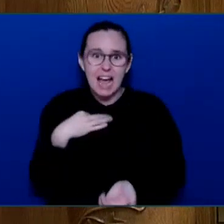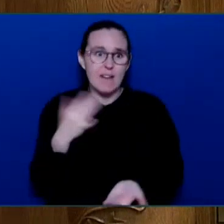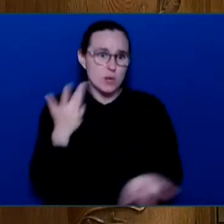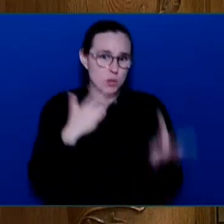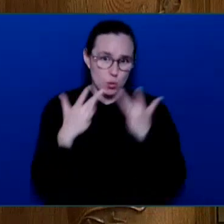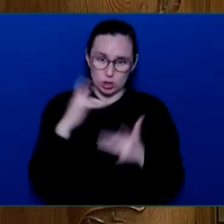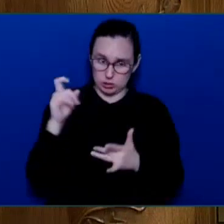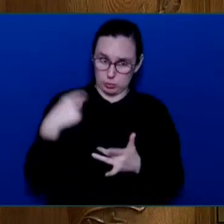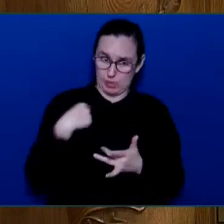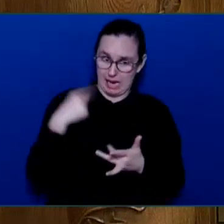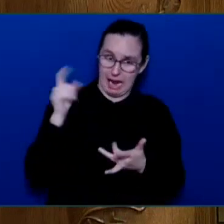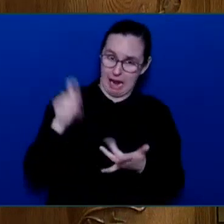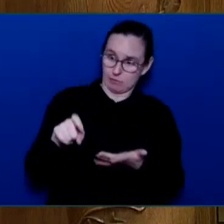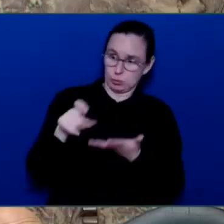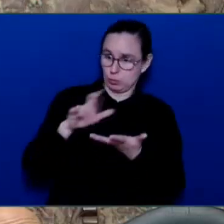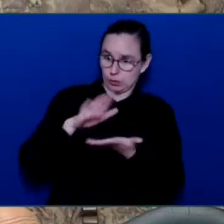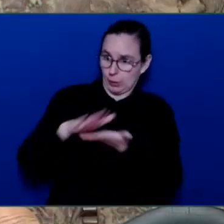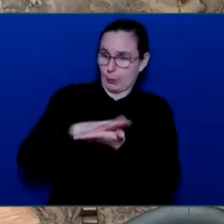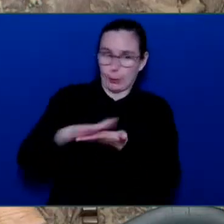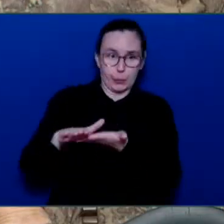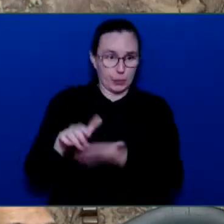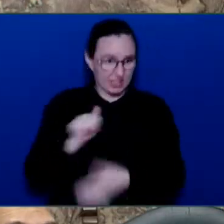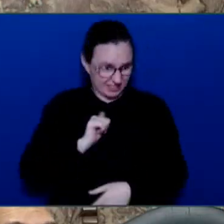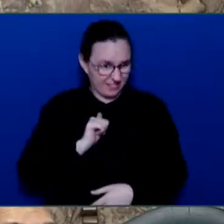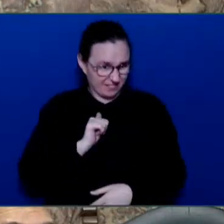Minister of Health. Well, I think the